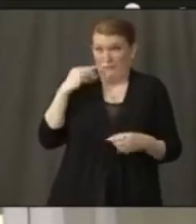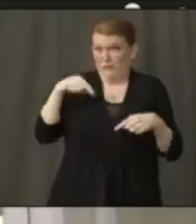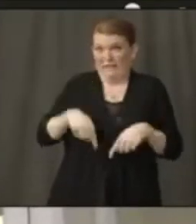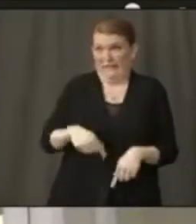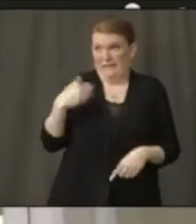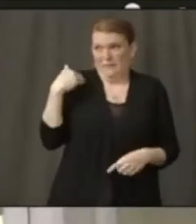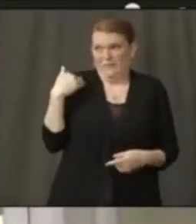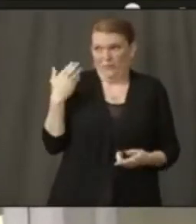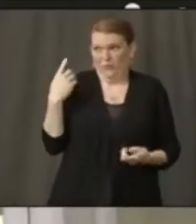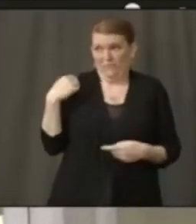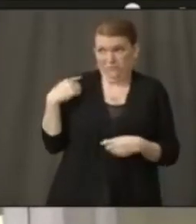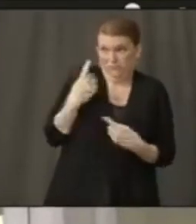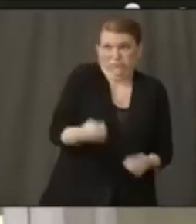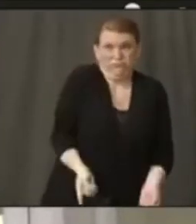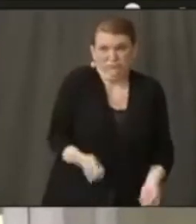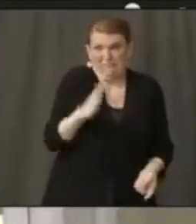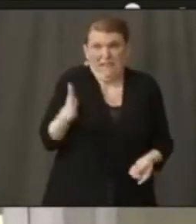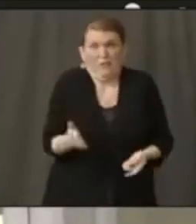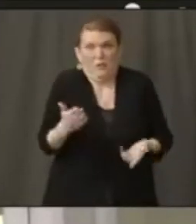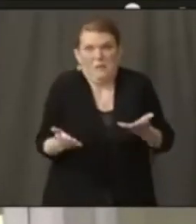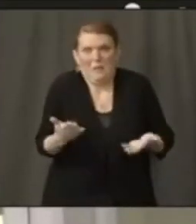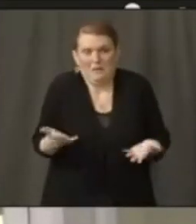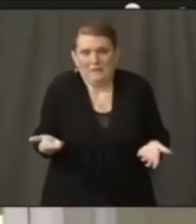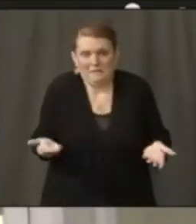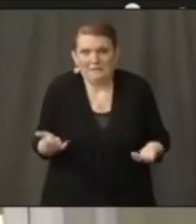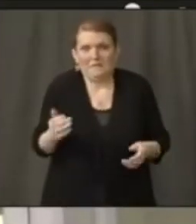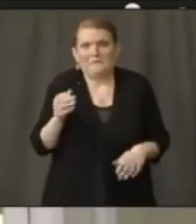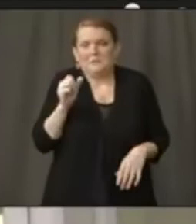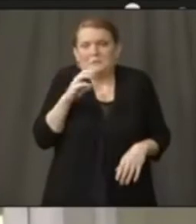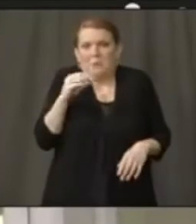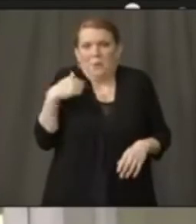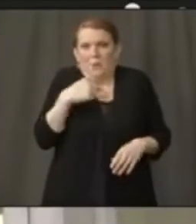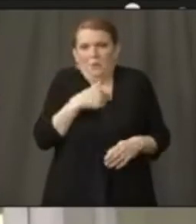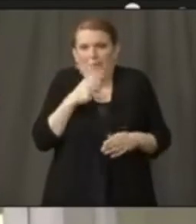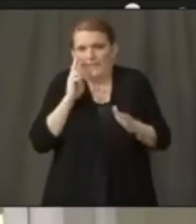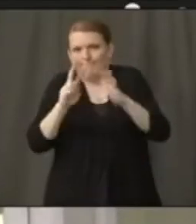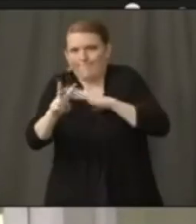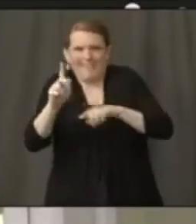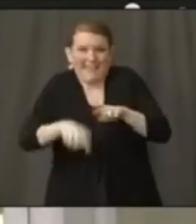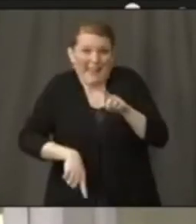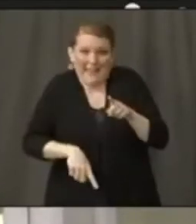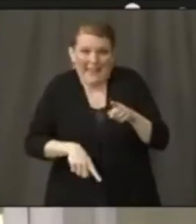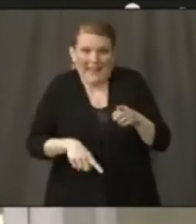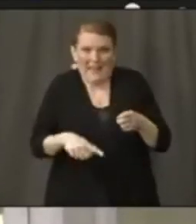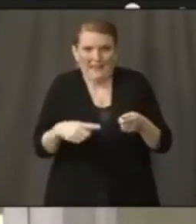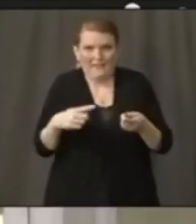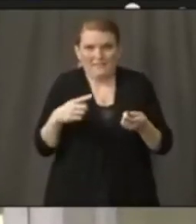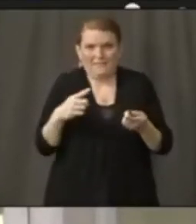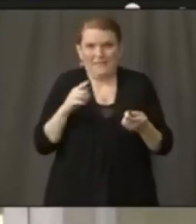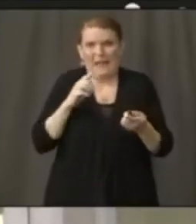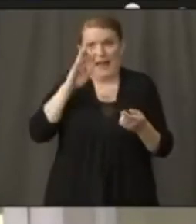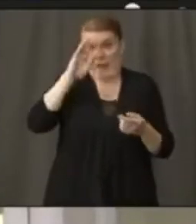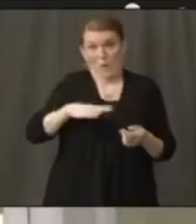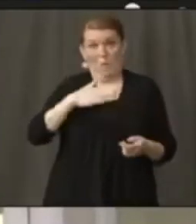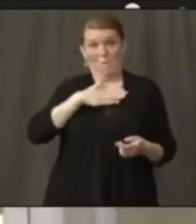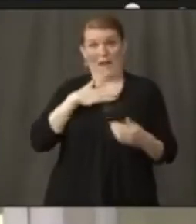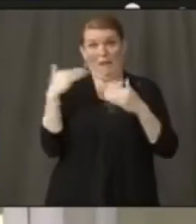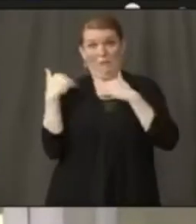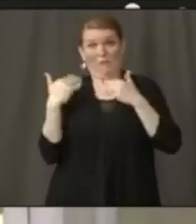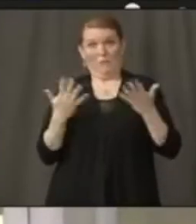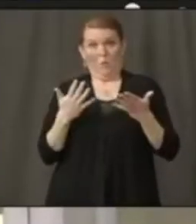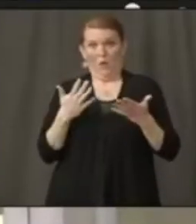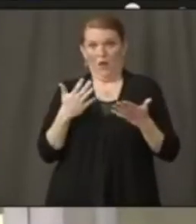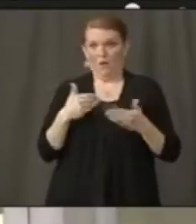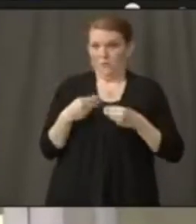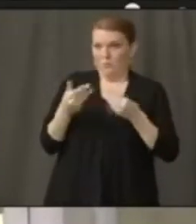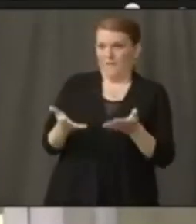So, you know, we just have to go forward and let people go. Our job is to serve our customers, and we'll serve it whatever